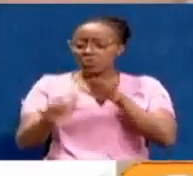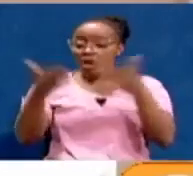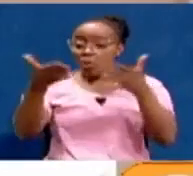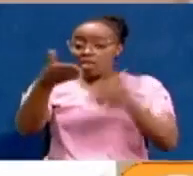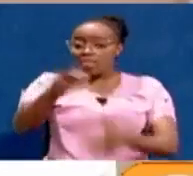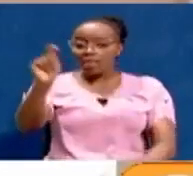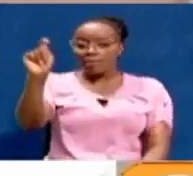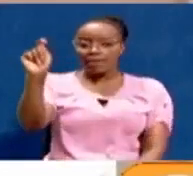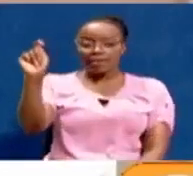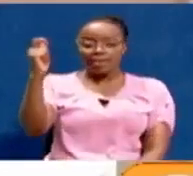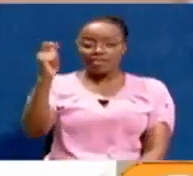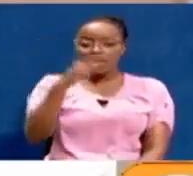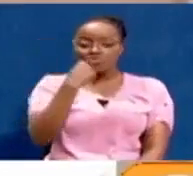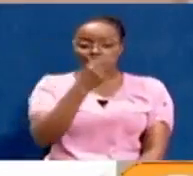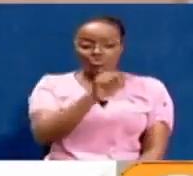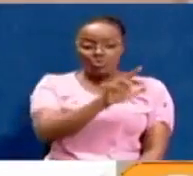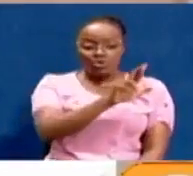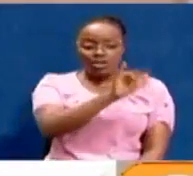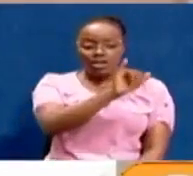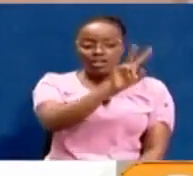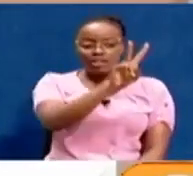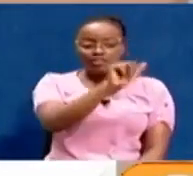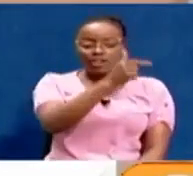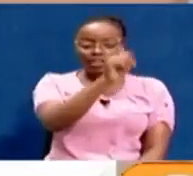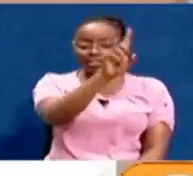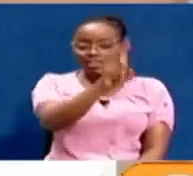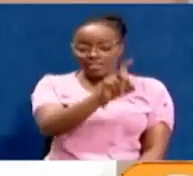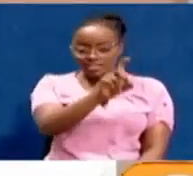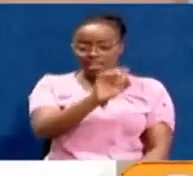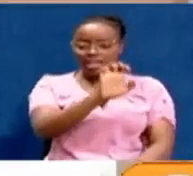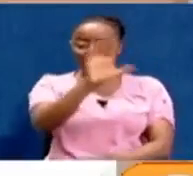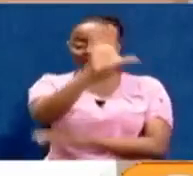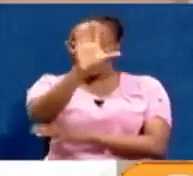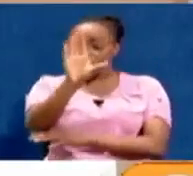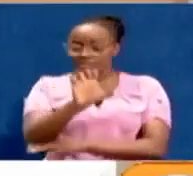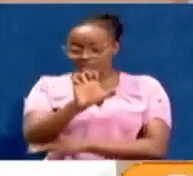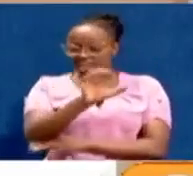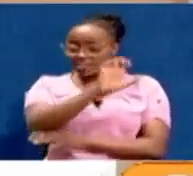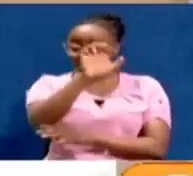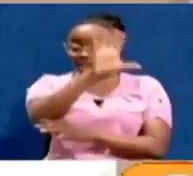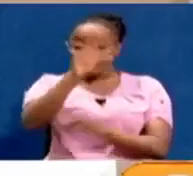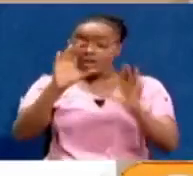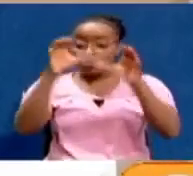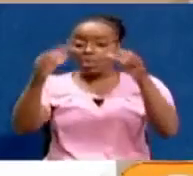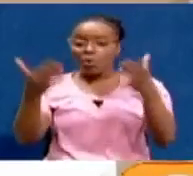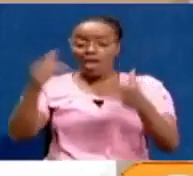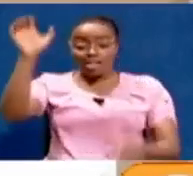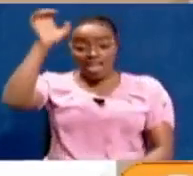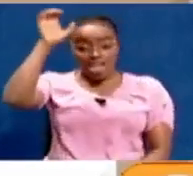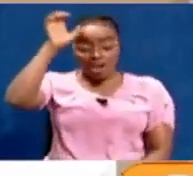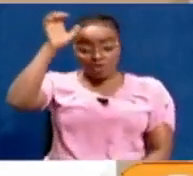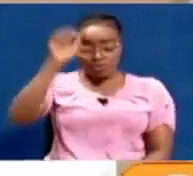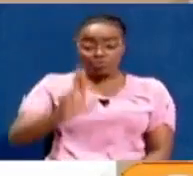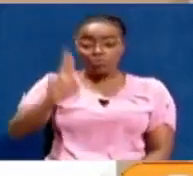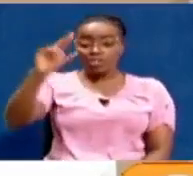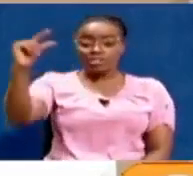right here in the country by Rivatex East Africa Limited. This is a textile factory that is based in Eldoret,